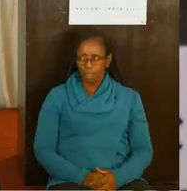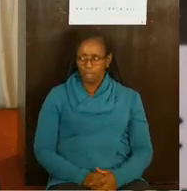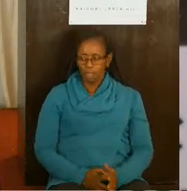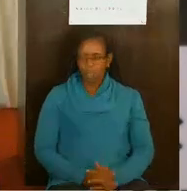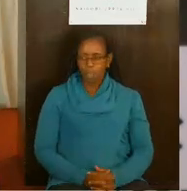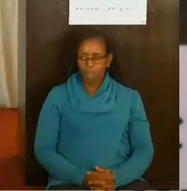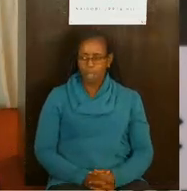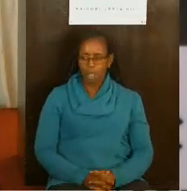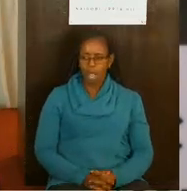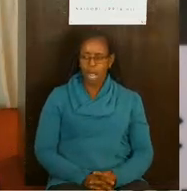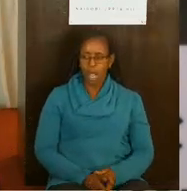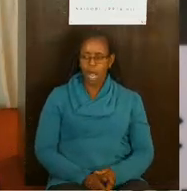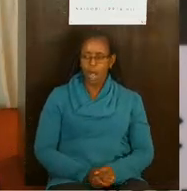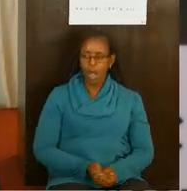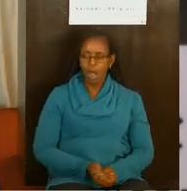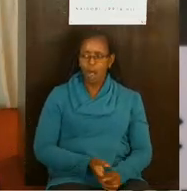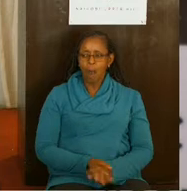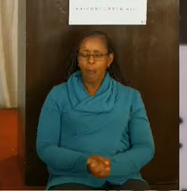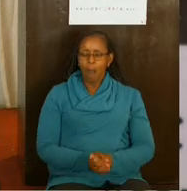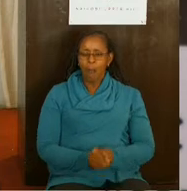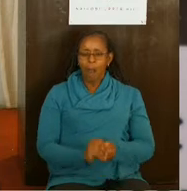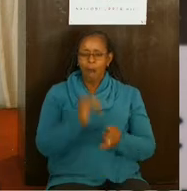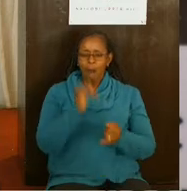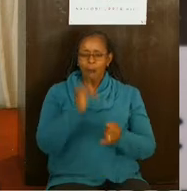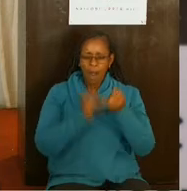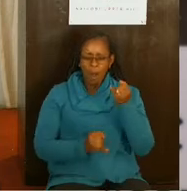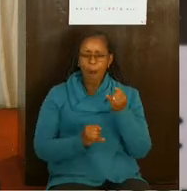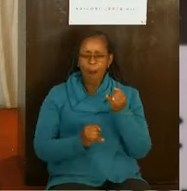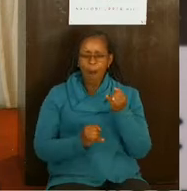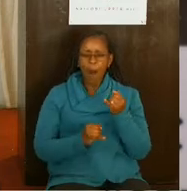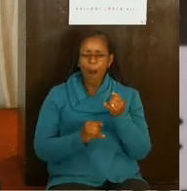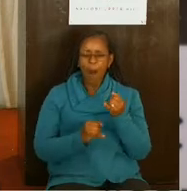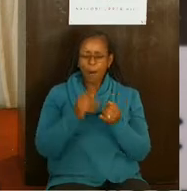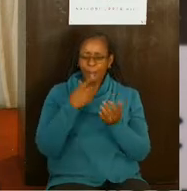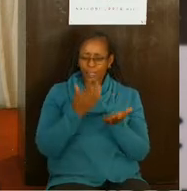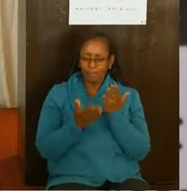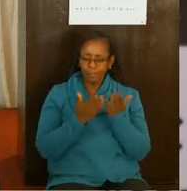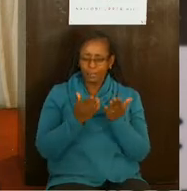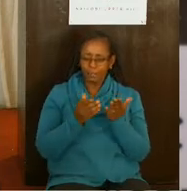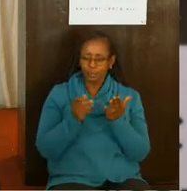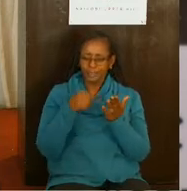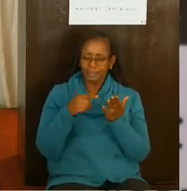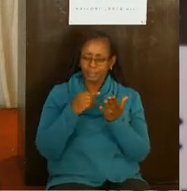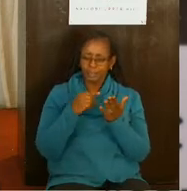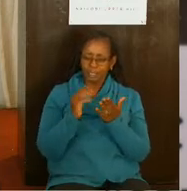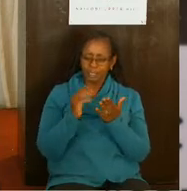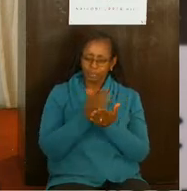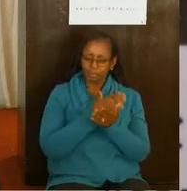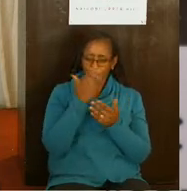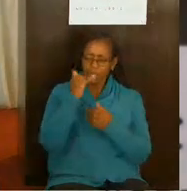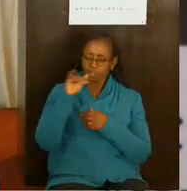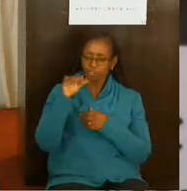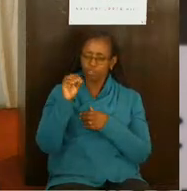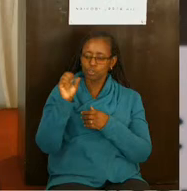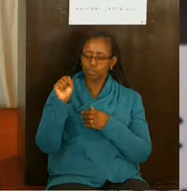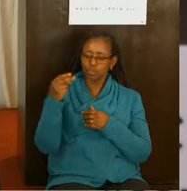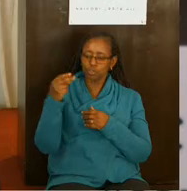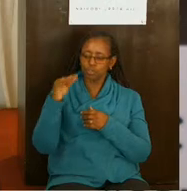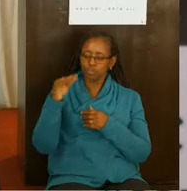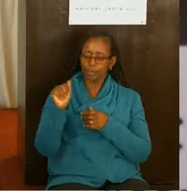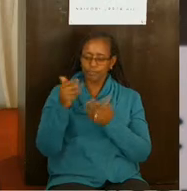recommendations and the final words we might skip it because it's a Joshua Joshua actually